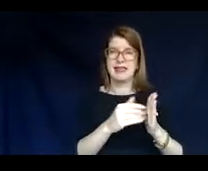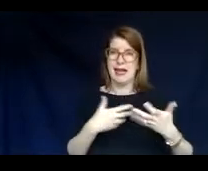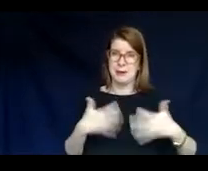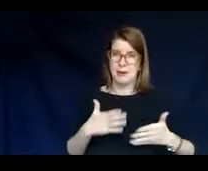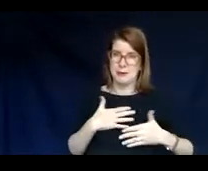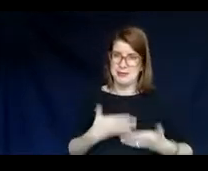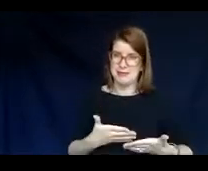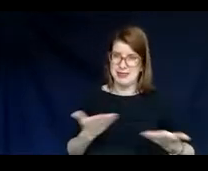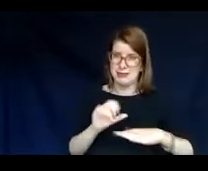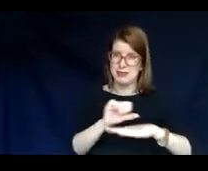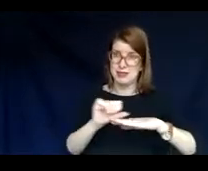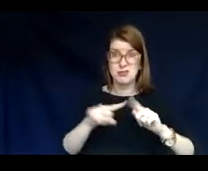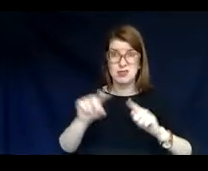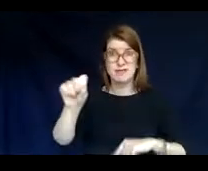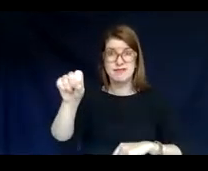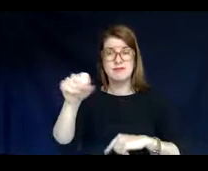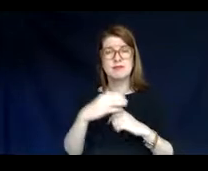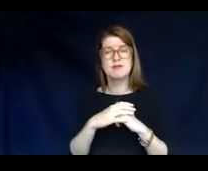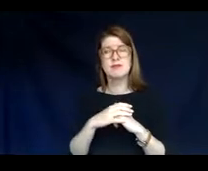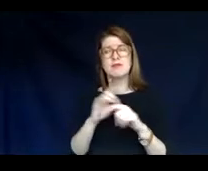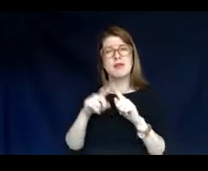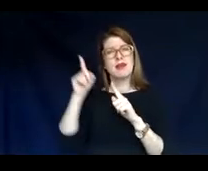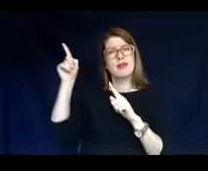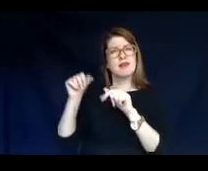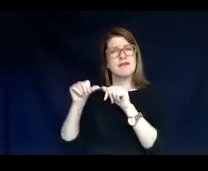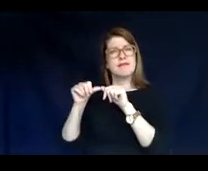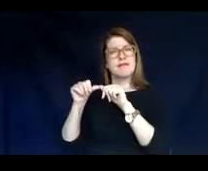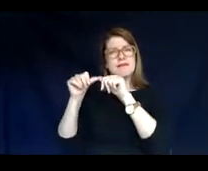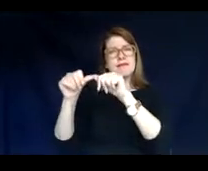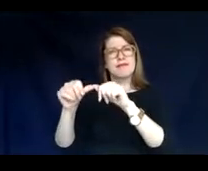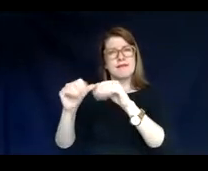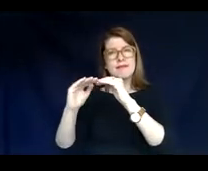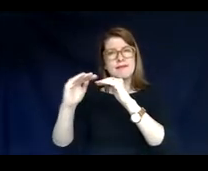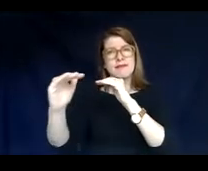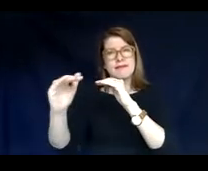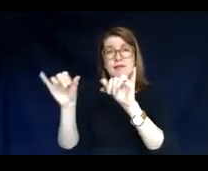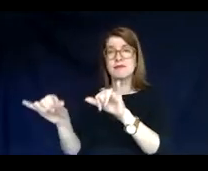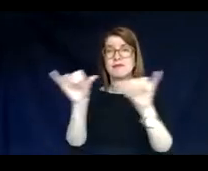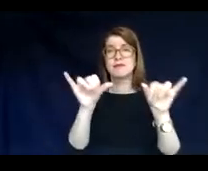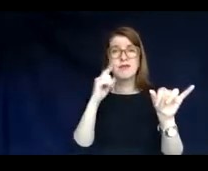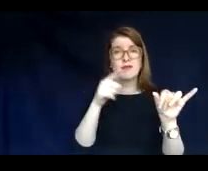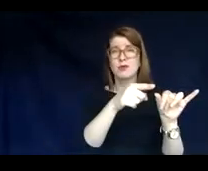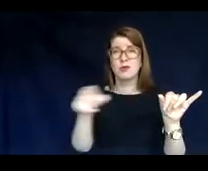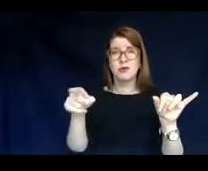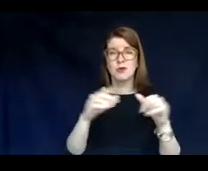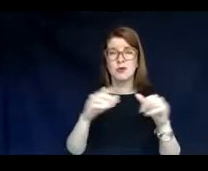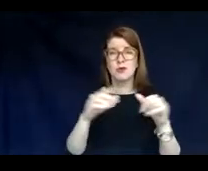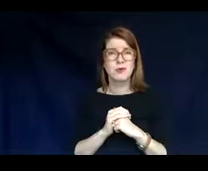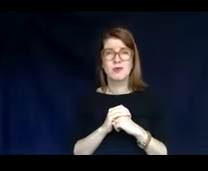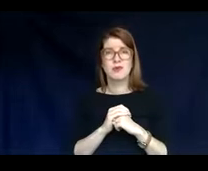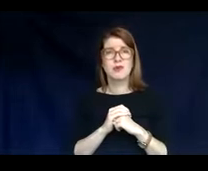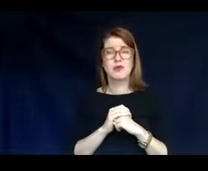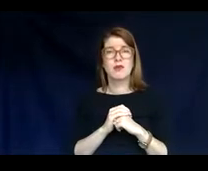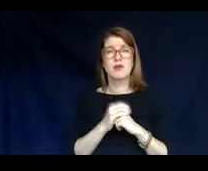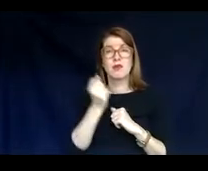stage. But I got to tell you, he remains for me just as he remains for you. You see,